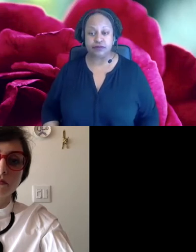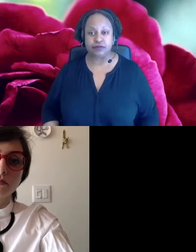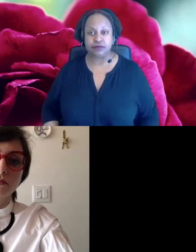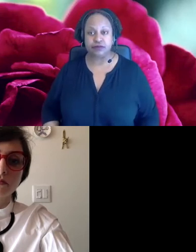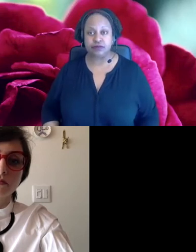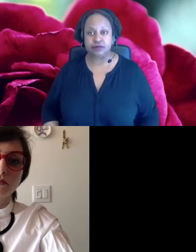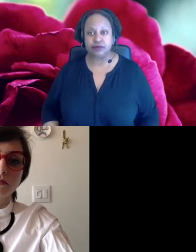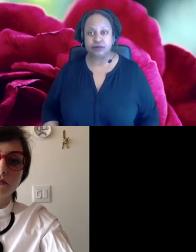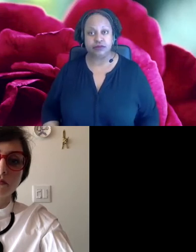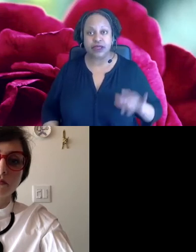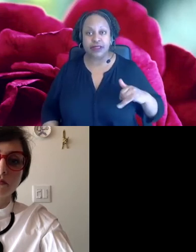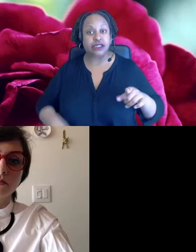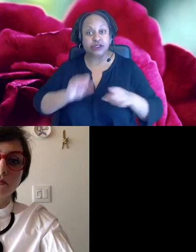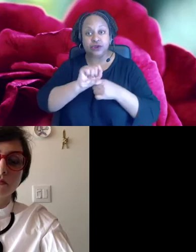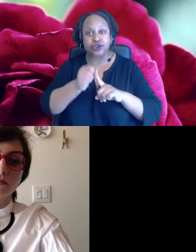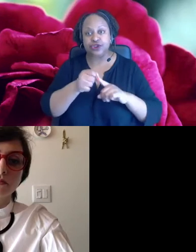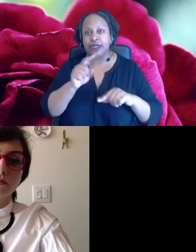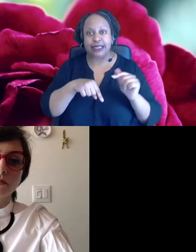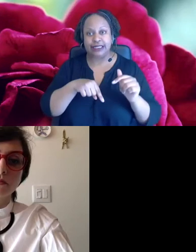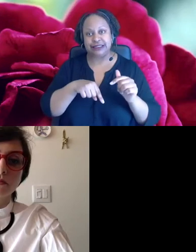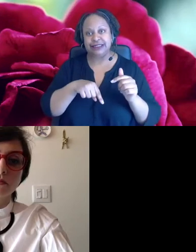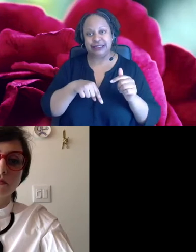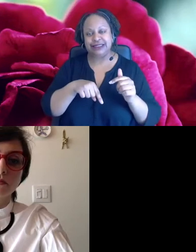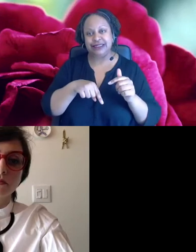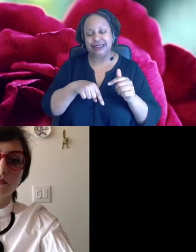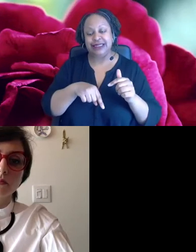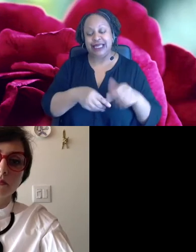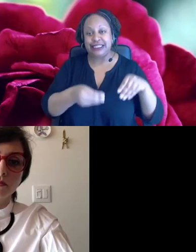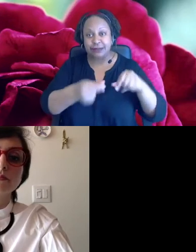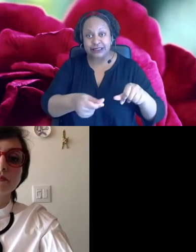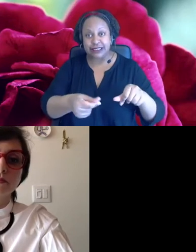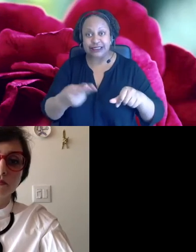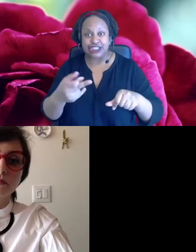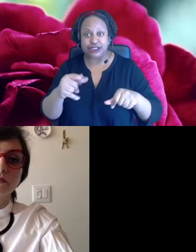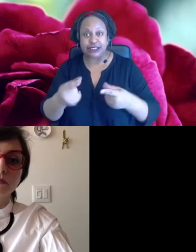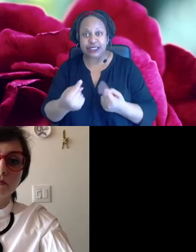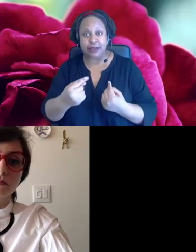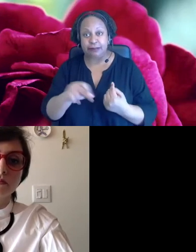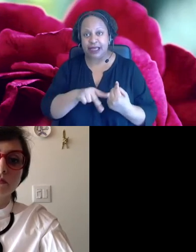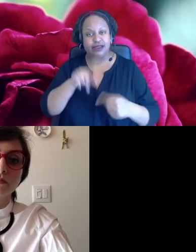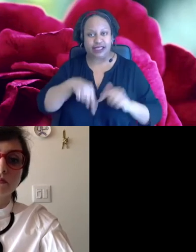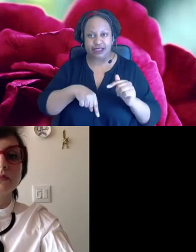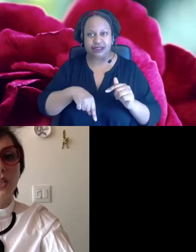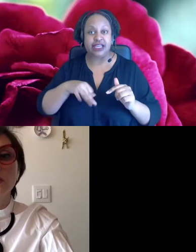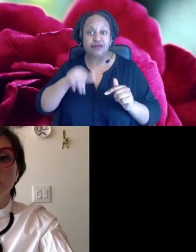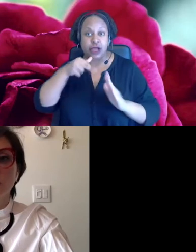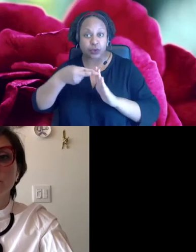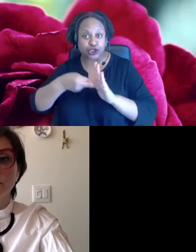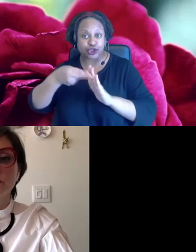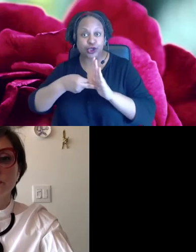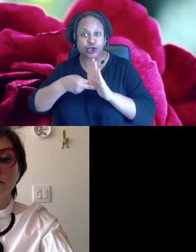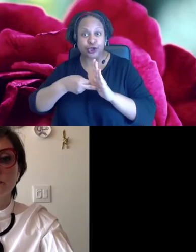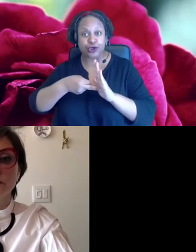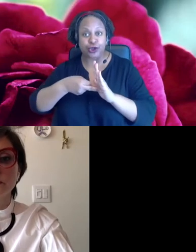be able to recover the HST you paid on your expenses. So if you are not registered, the HST that's